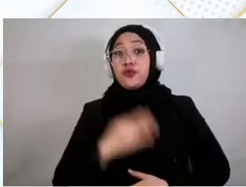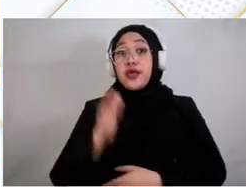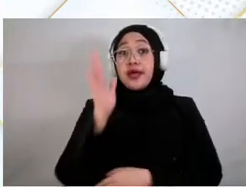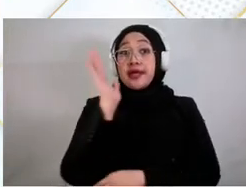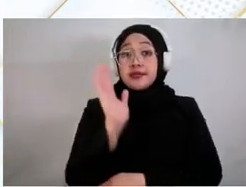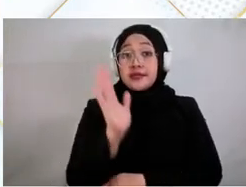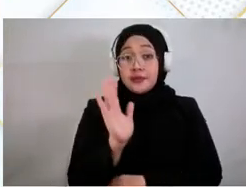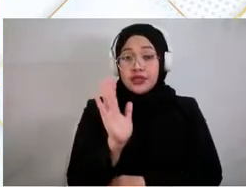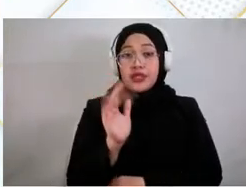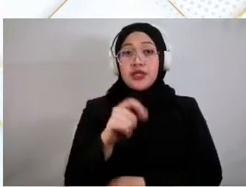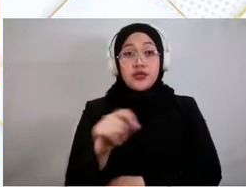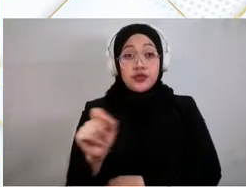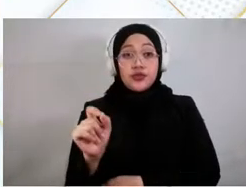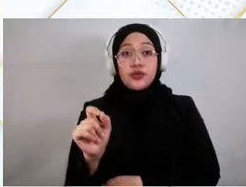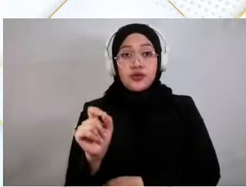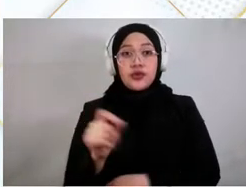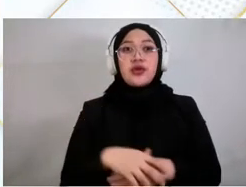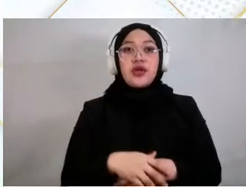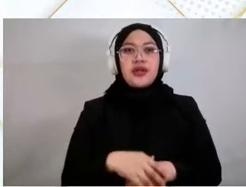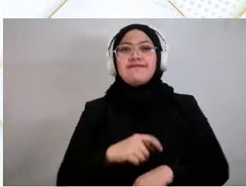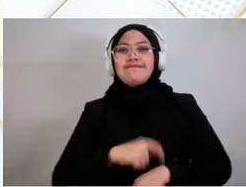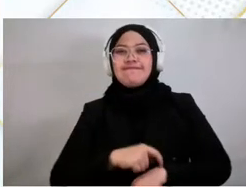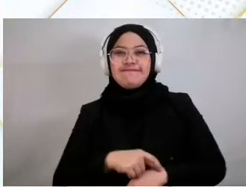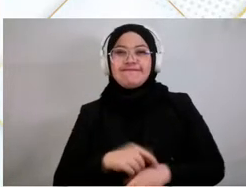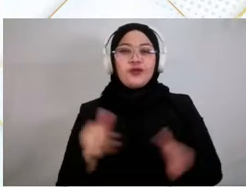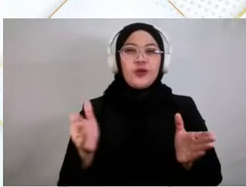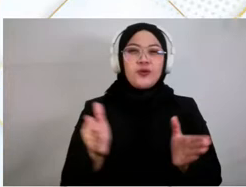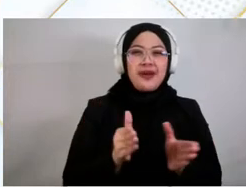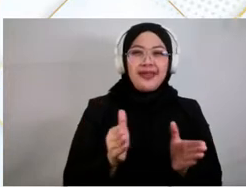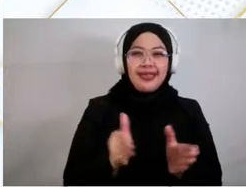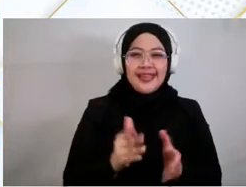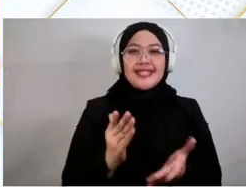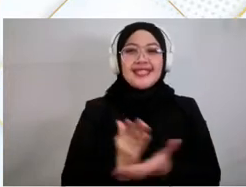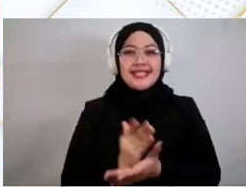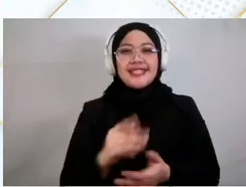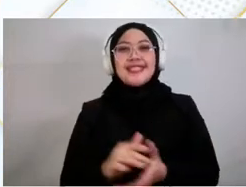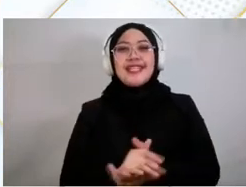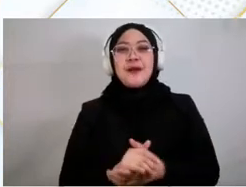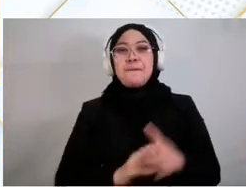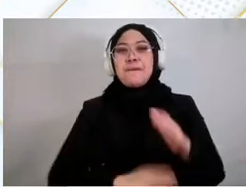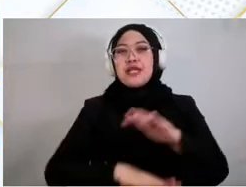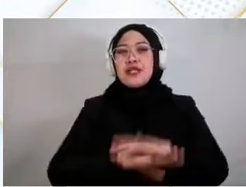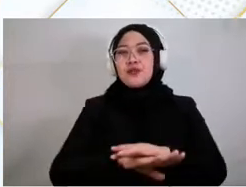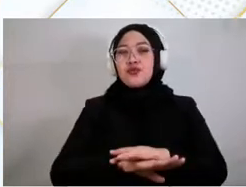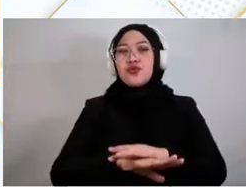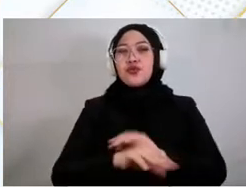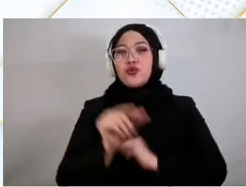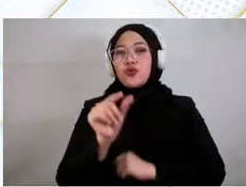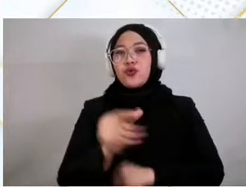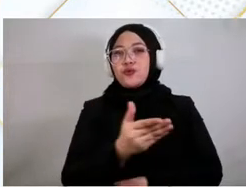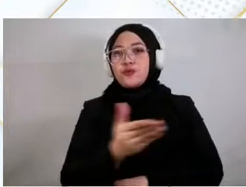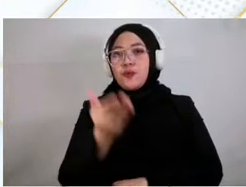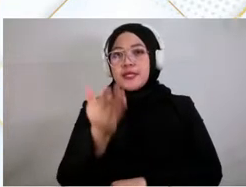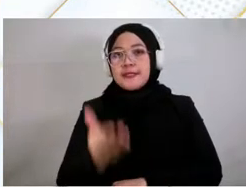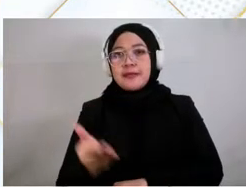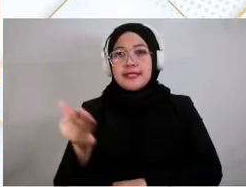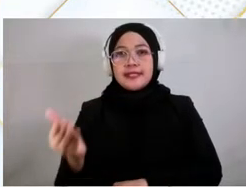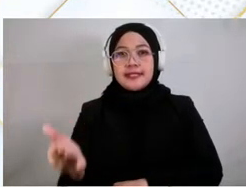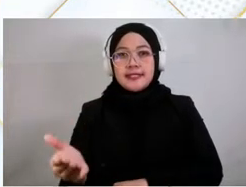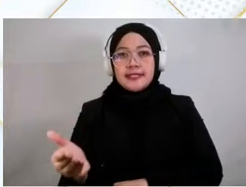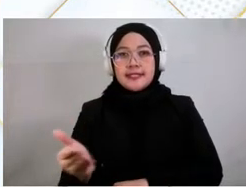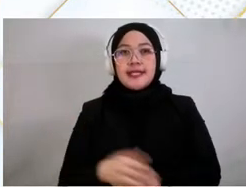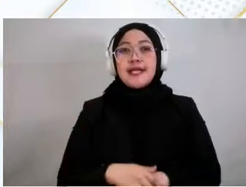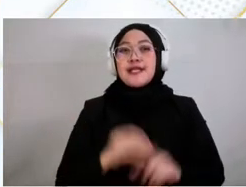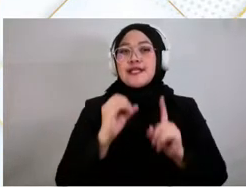session, that we have very limited time. So the maximum time for the presentation would be 10